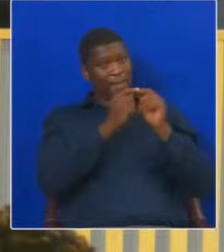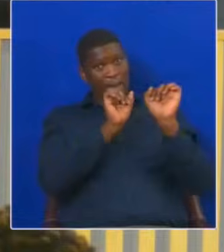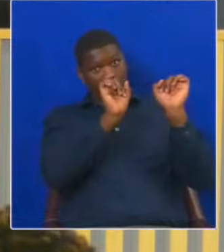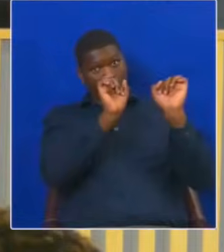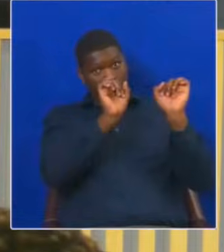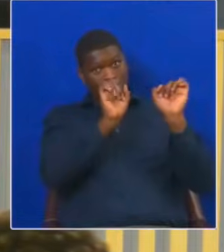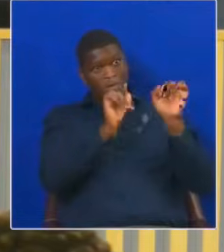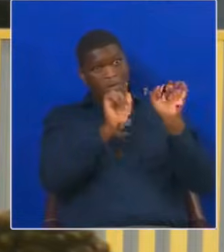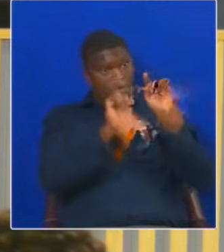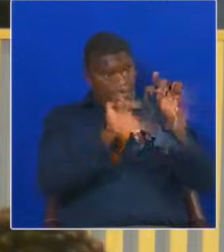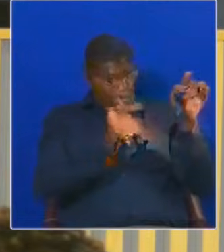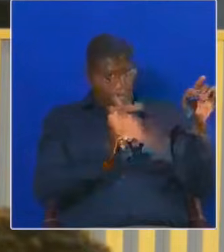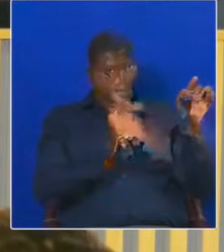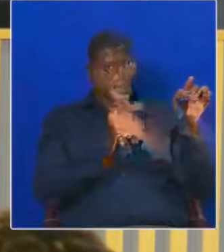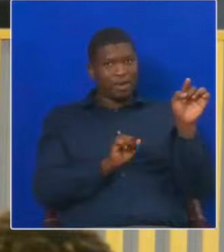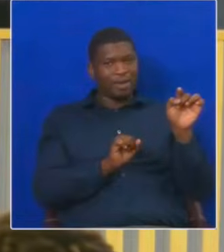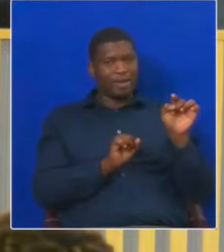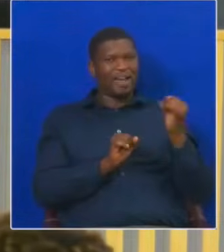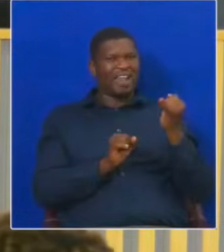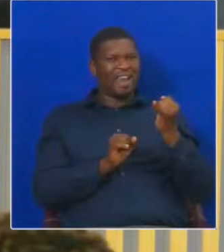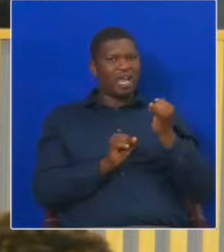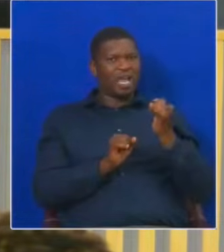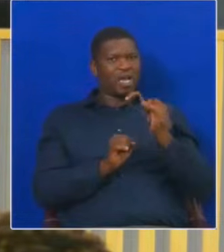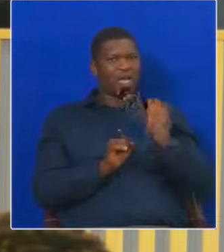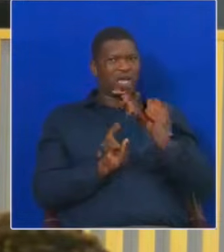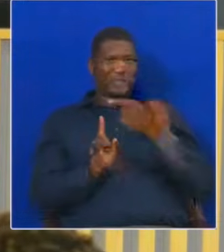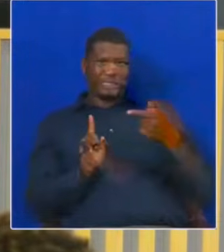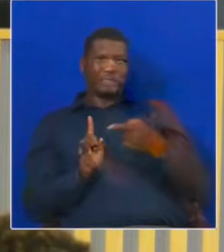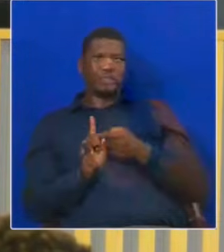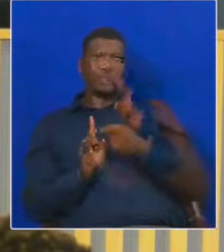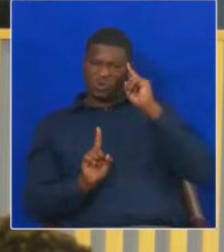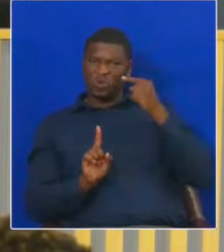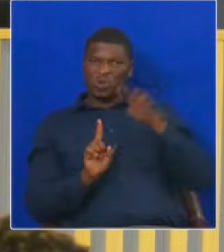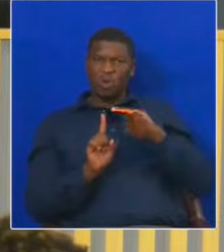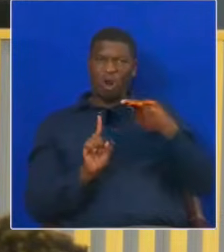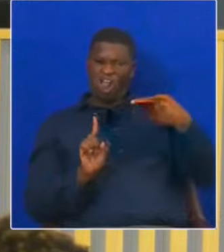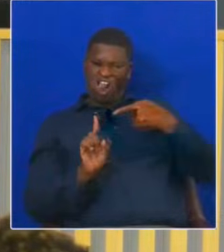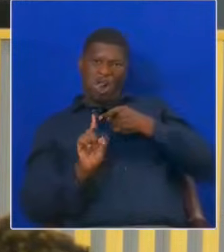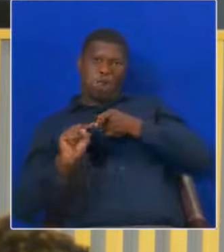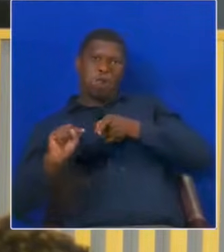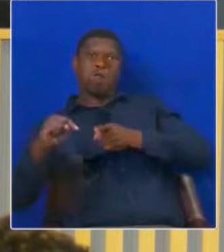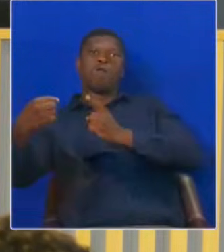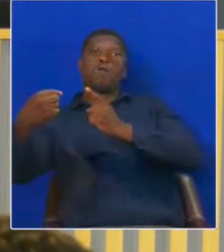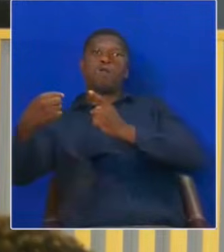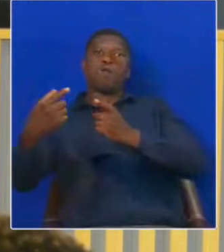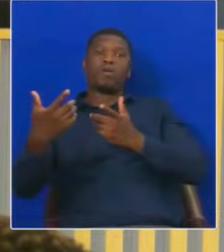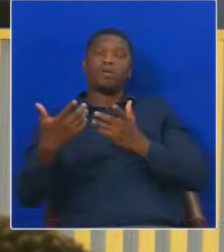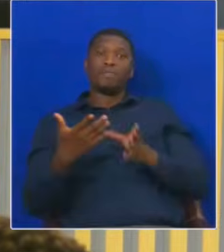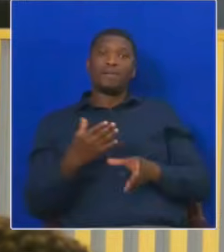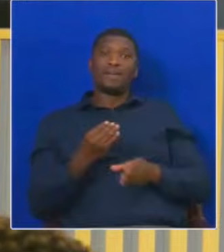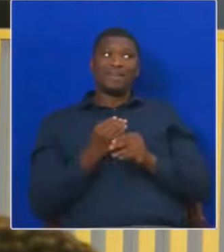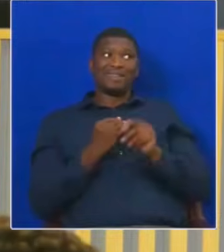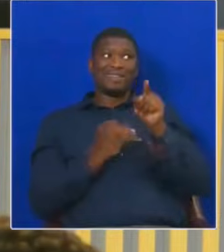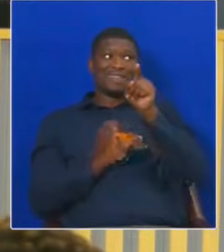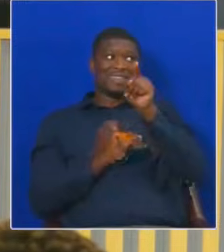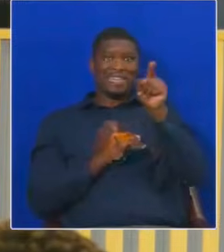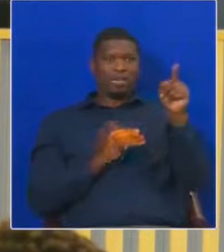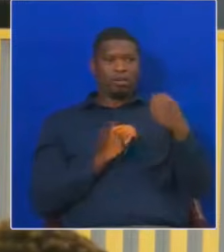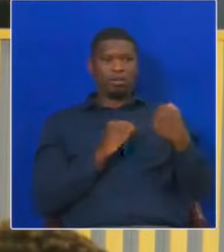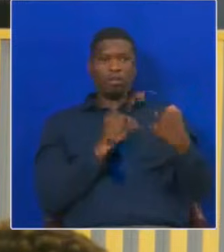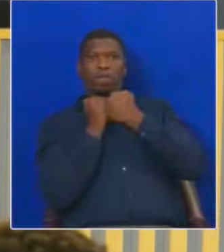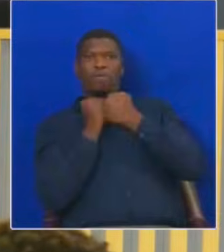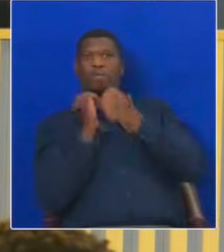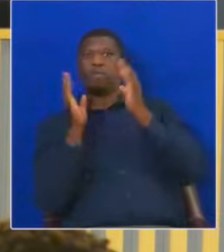to fight their own battles, and they are not assisting him in any